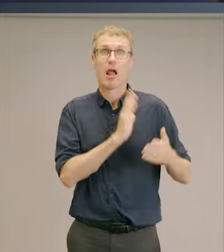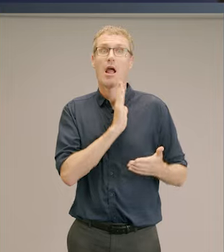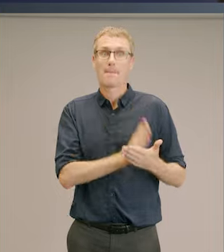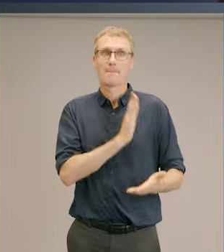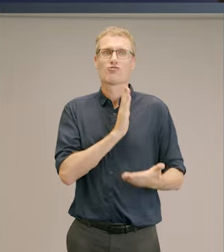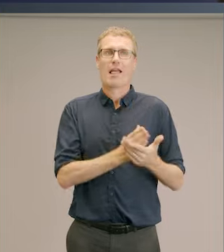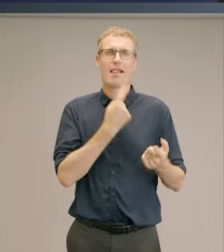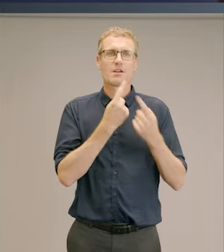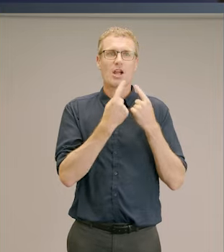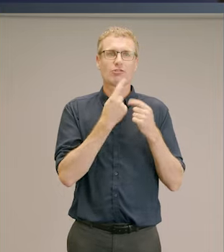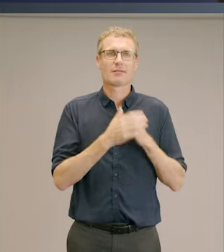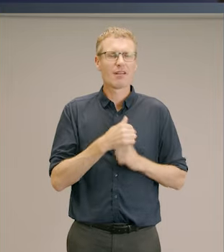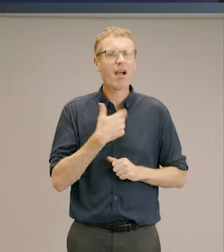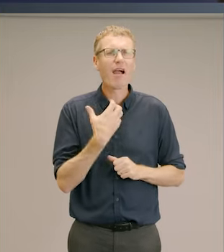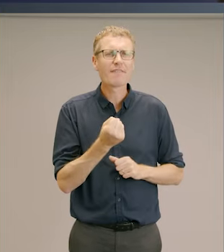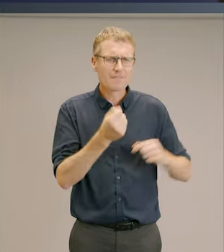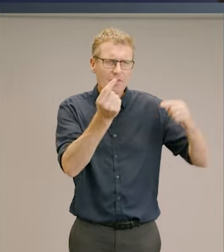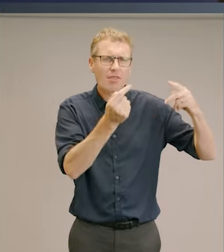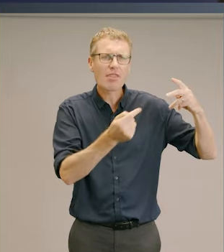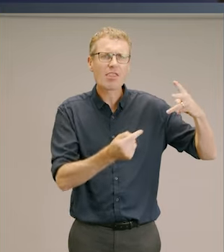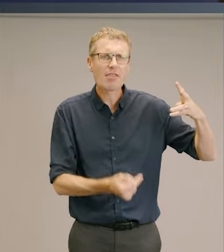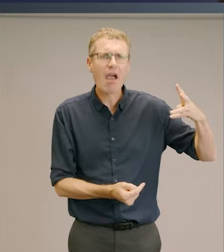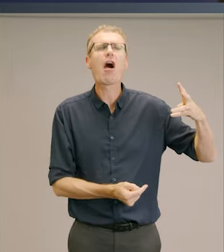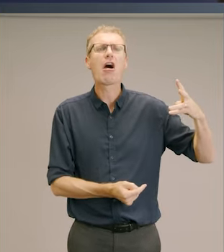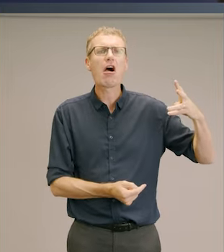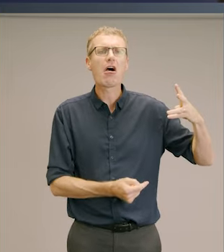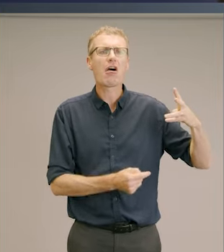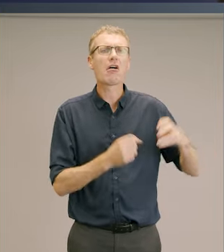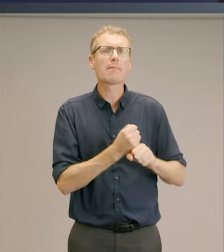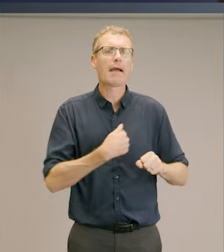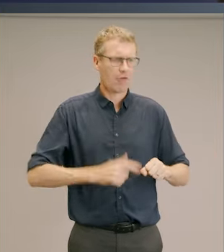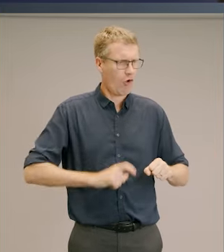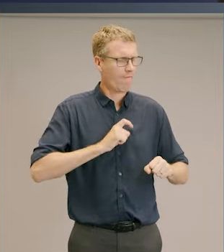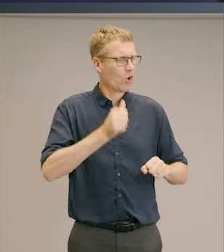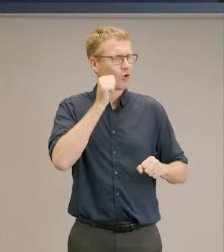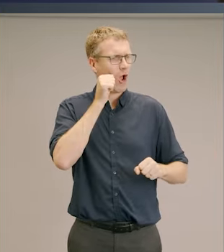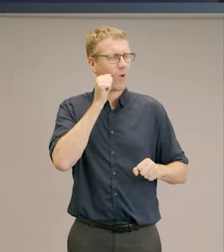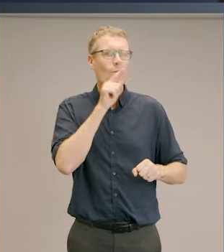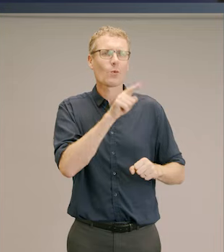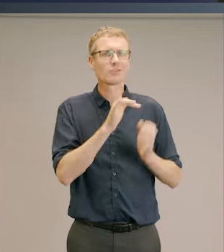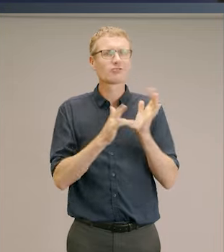down actually happened. And there are a whole bunch of clues that we have that give us